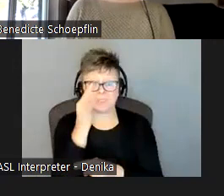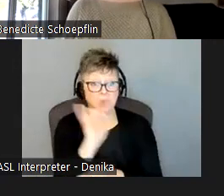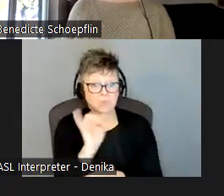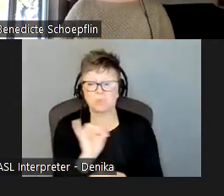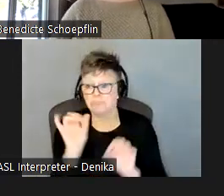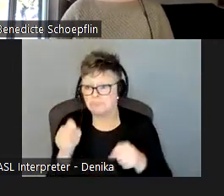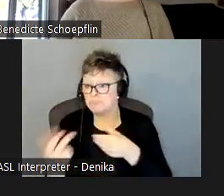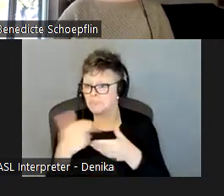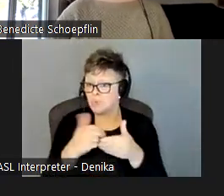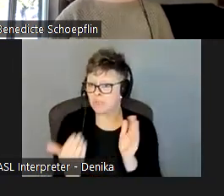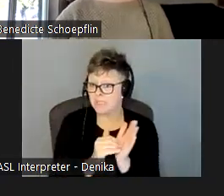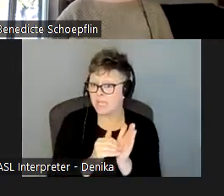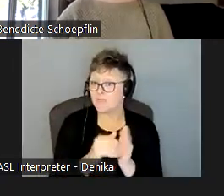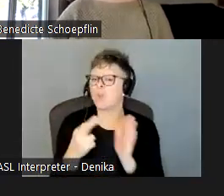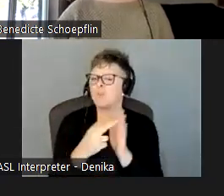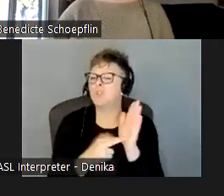our website.